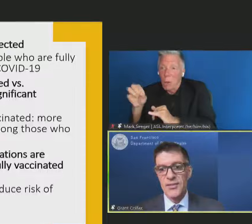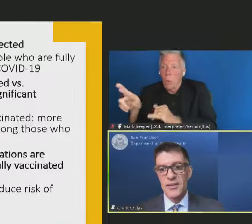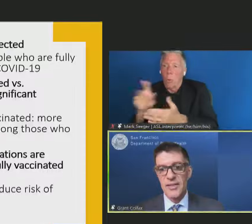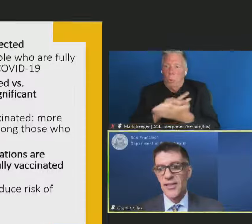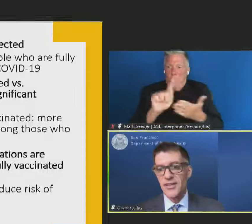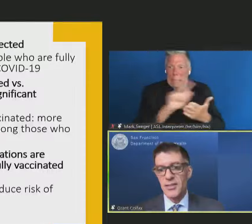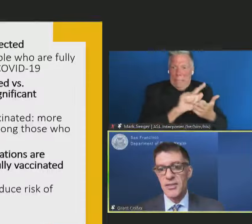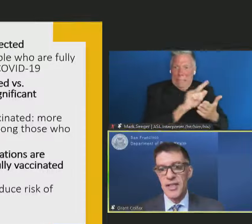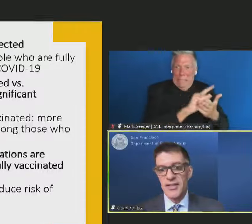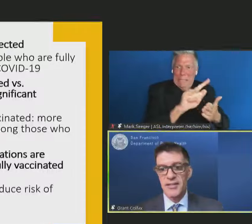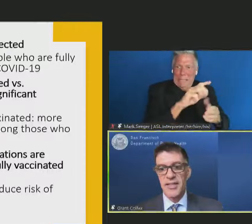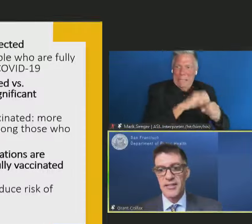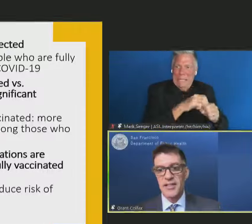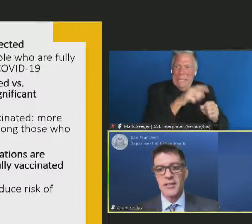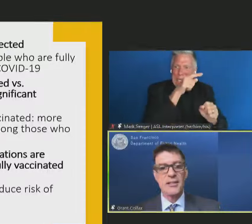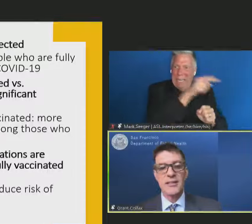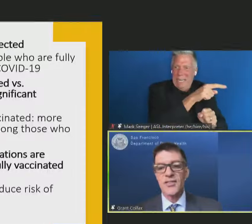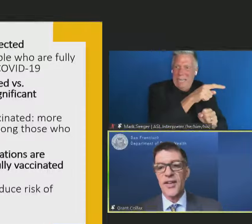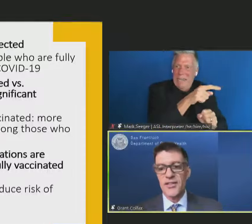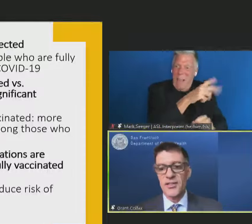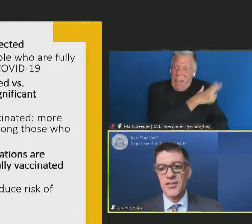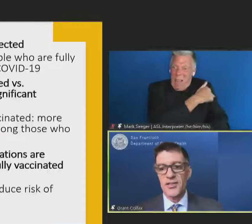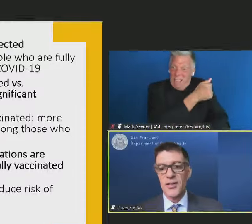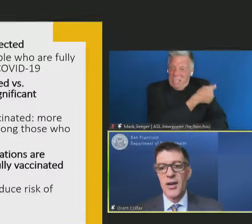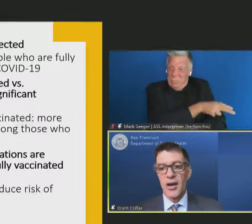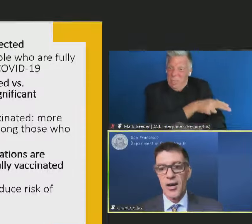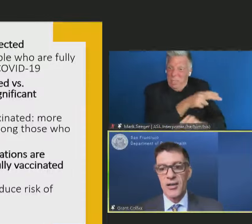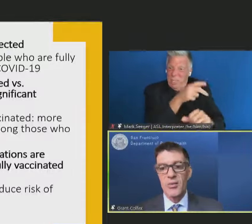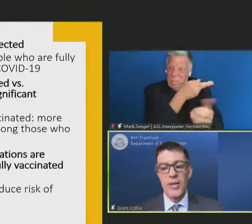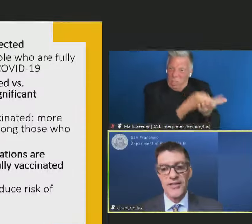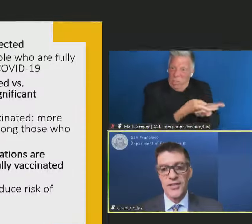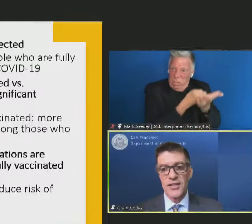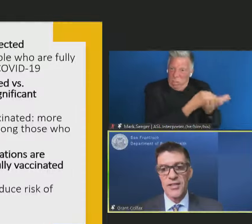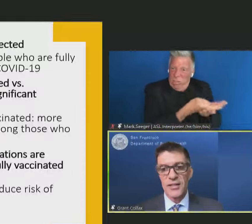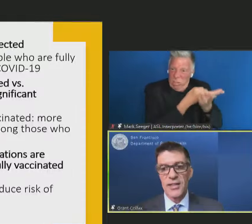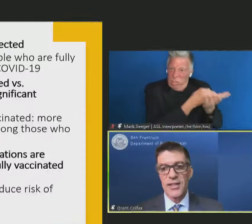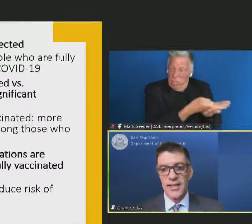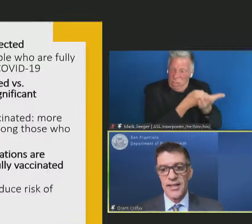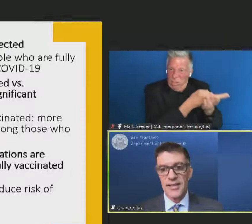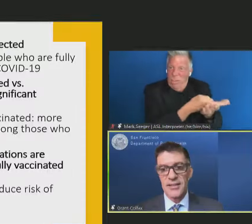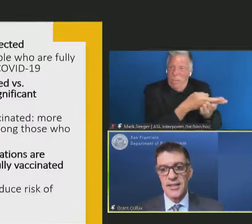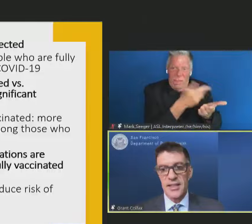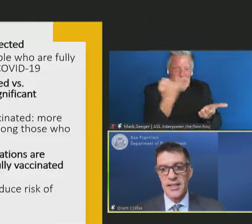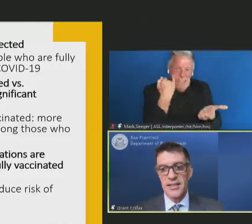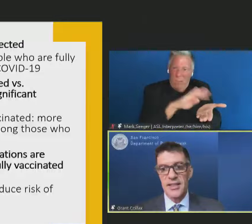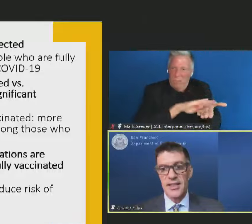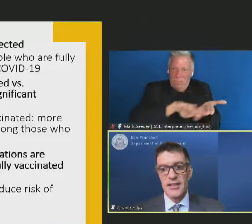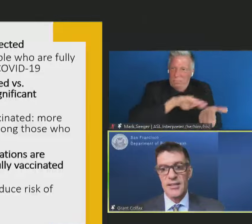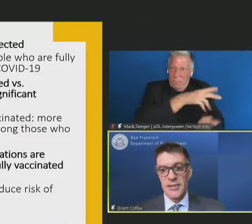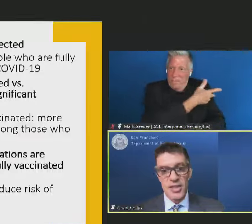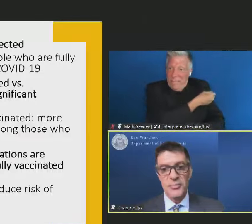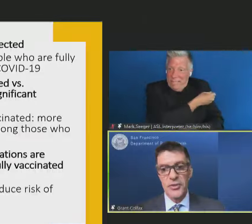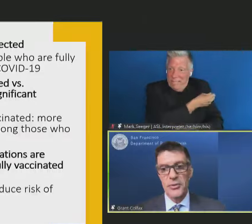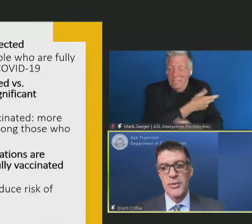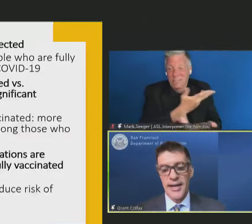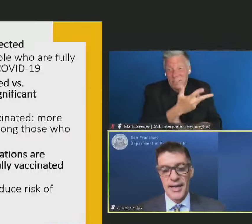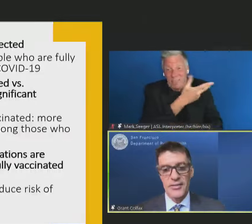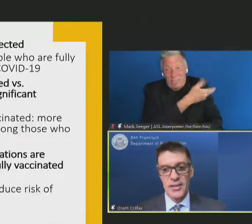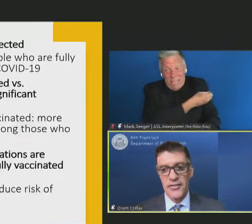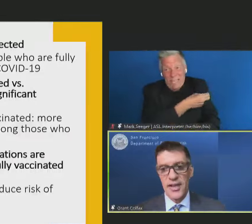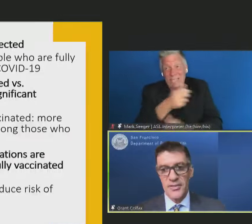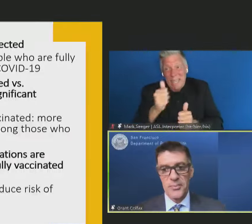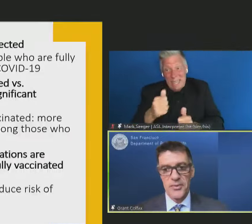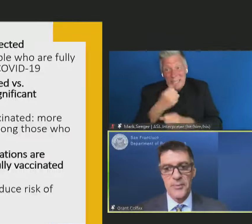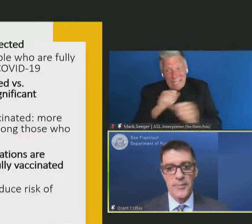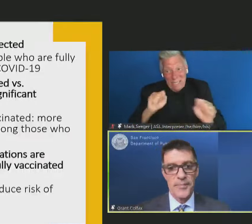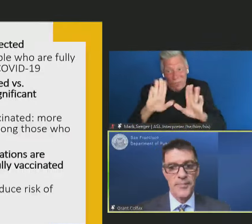This is not to be taken lightly. These vaccines are life-saving and can keep you out of